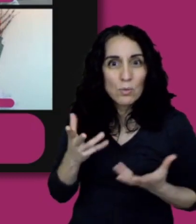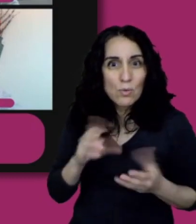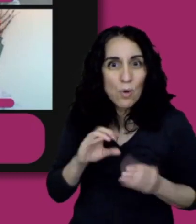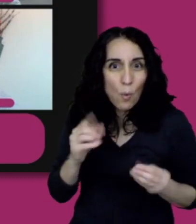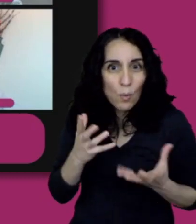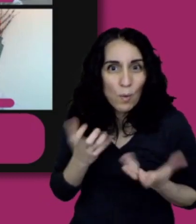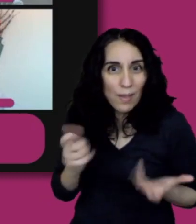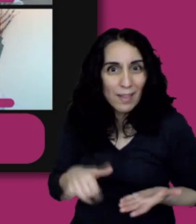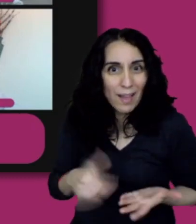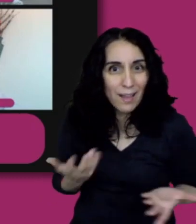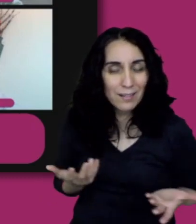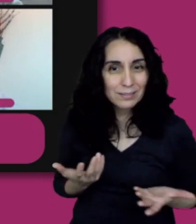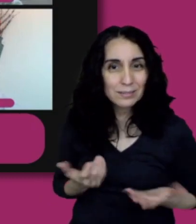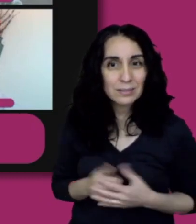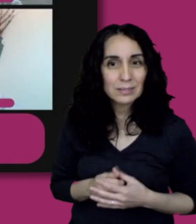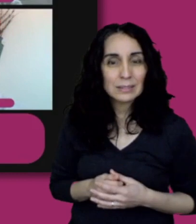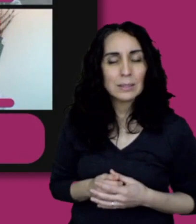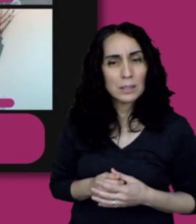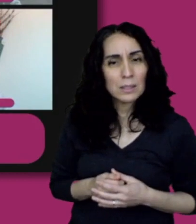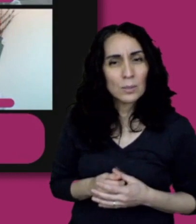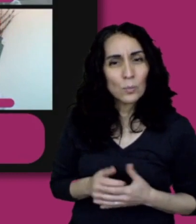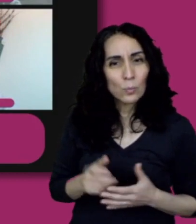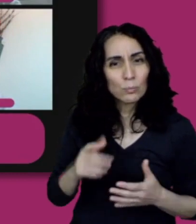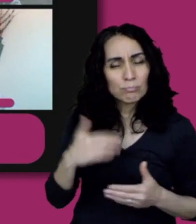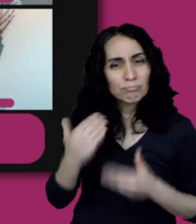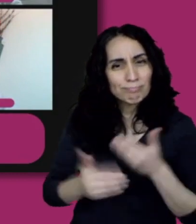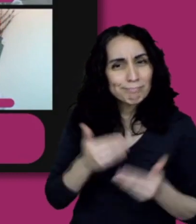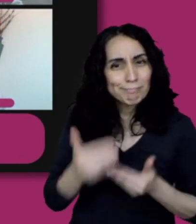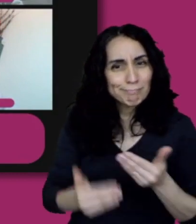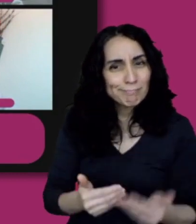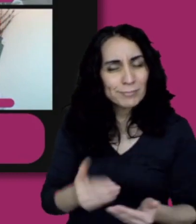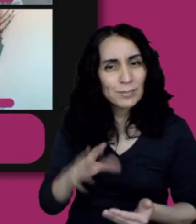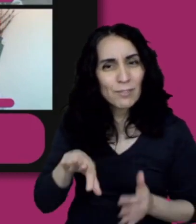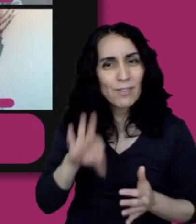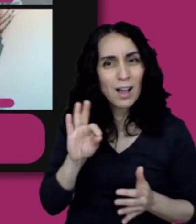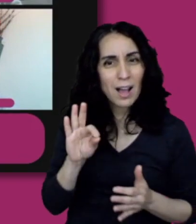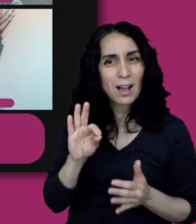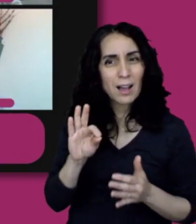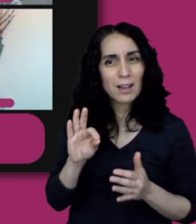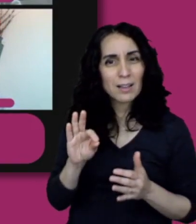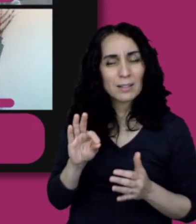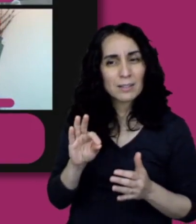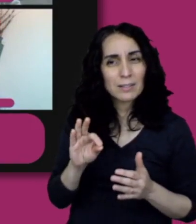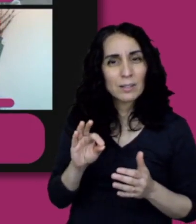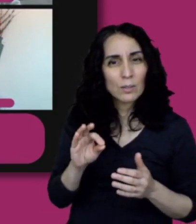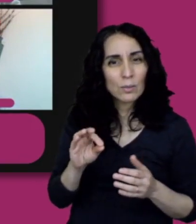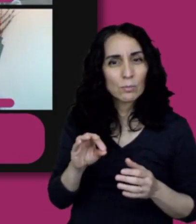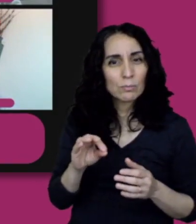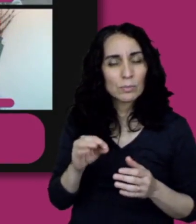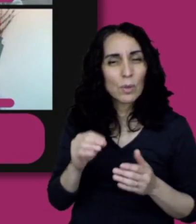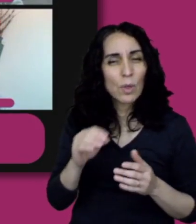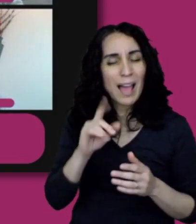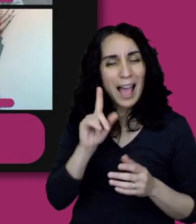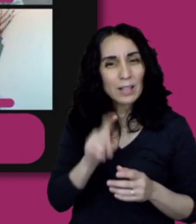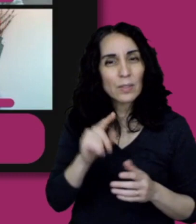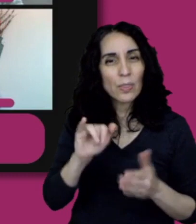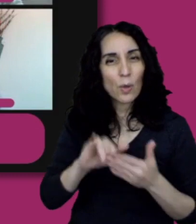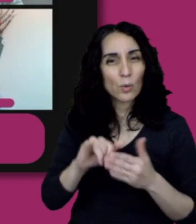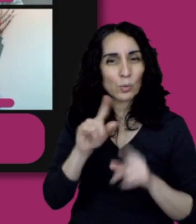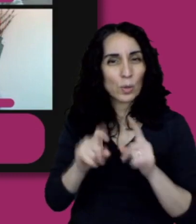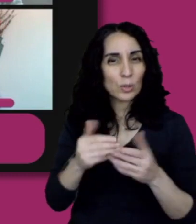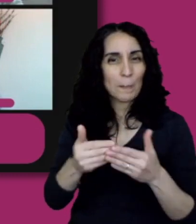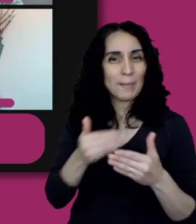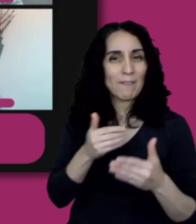this on their own, there's more information out there that's available. It gets once again, you start asking those questions